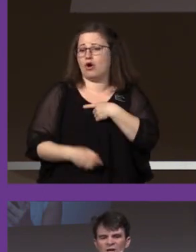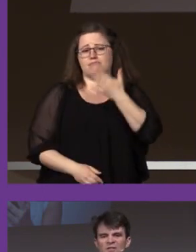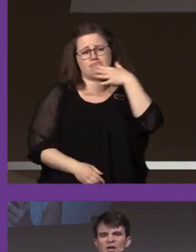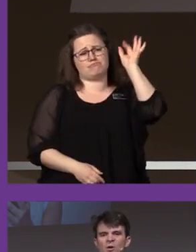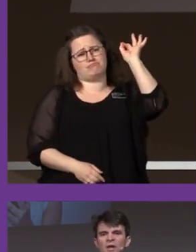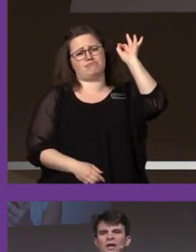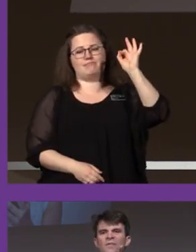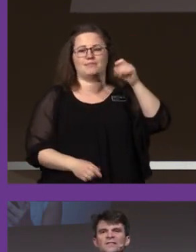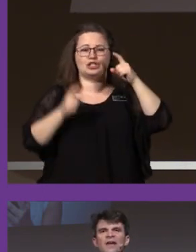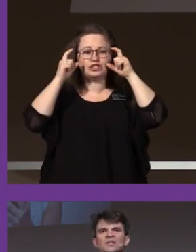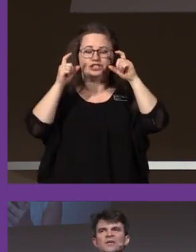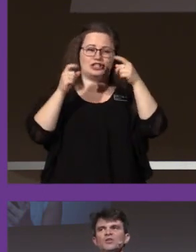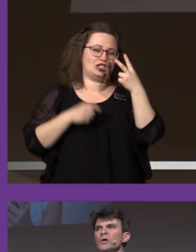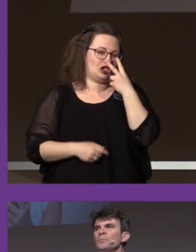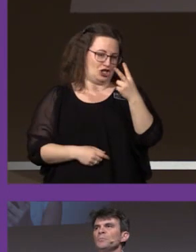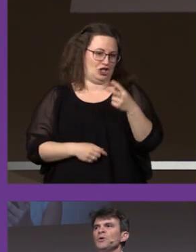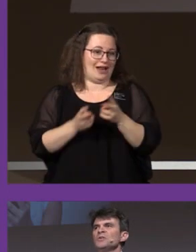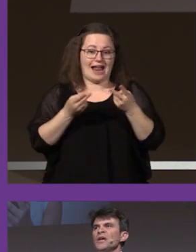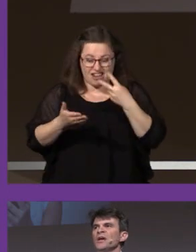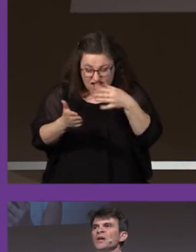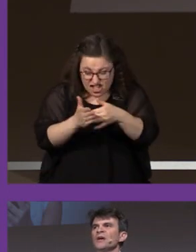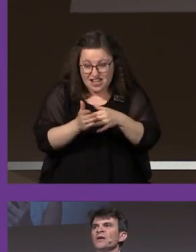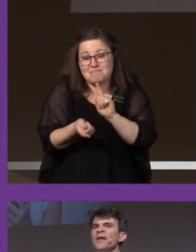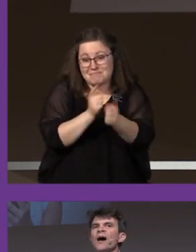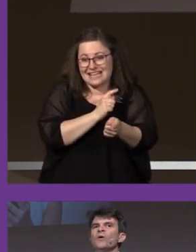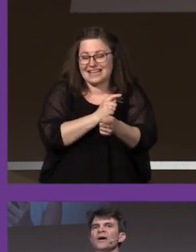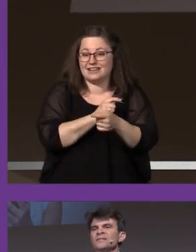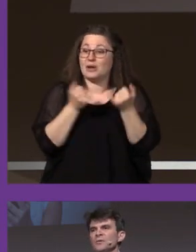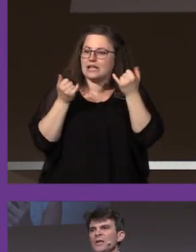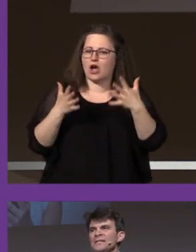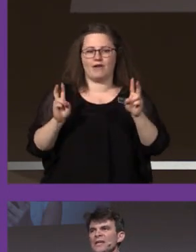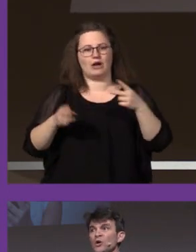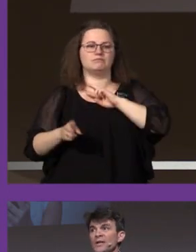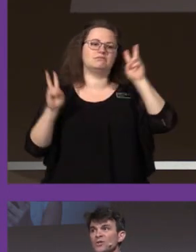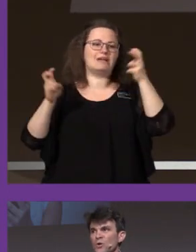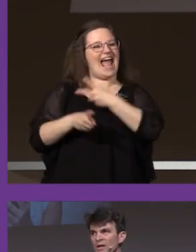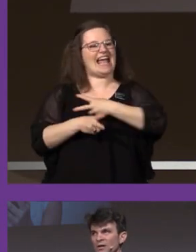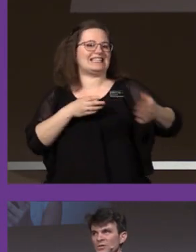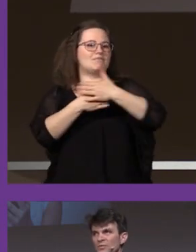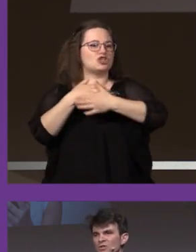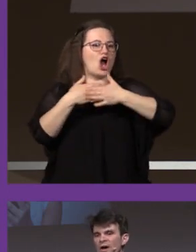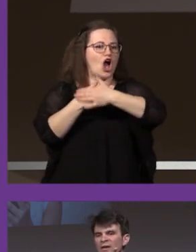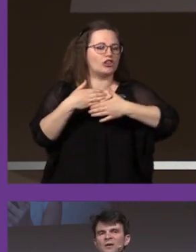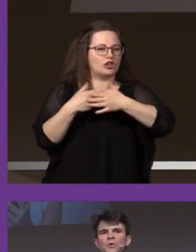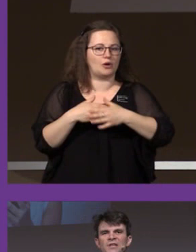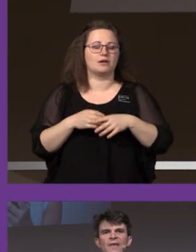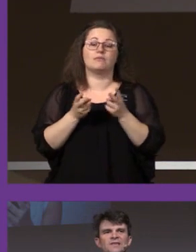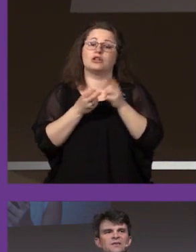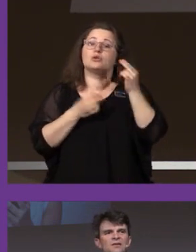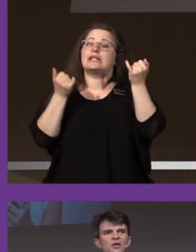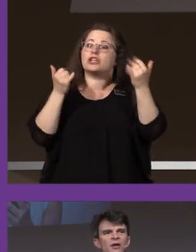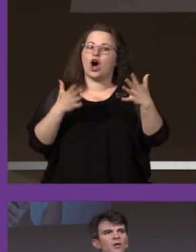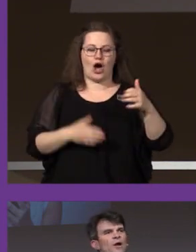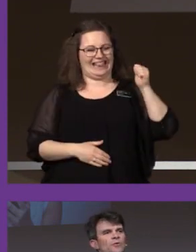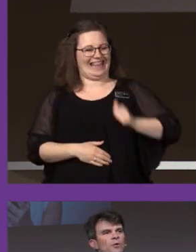vision. So in this age of extreme computing, now accessibility, or let's call it inclusive design, because then